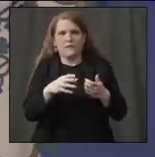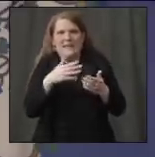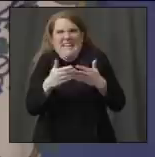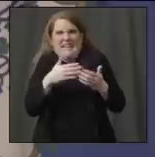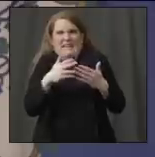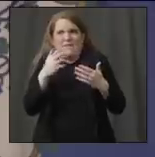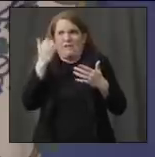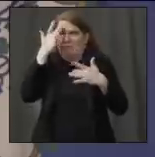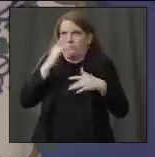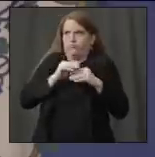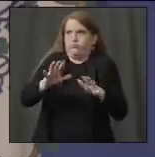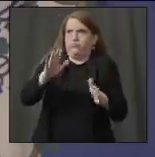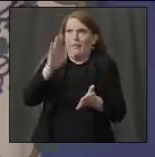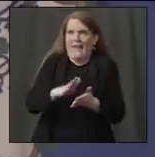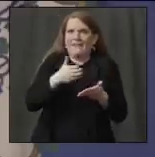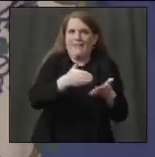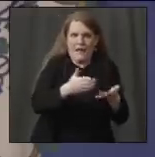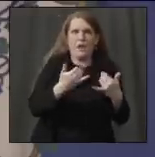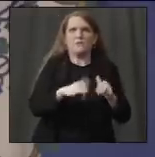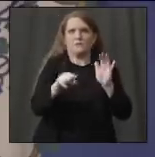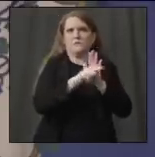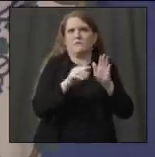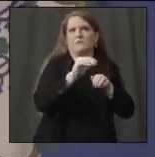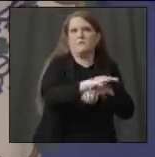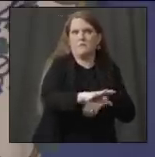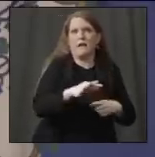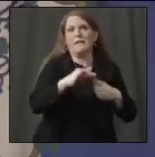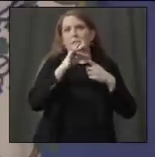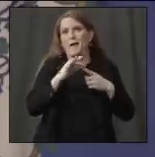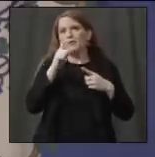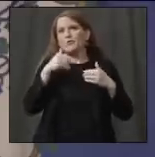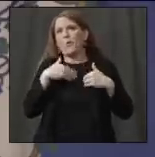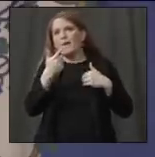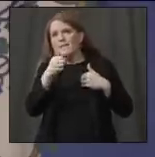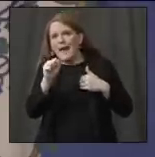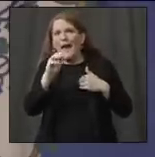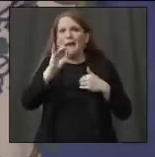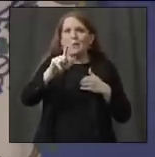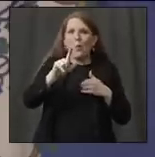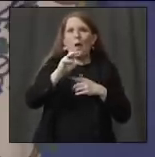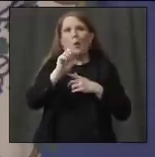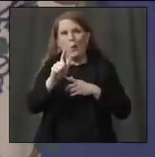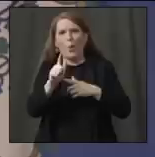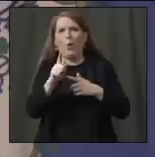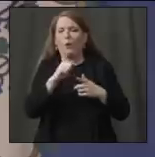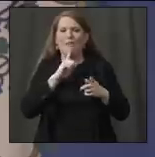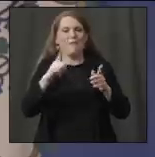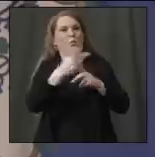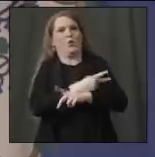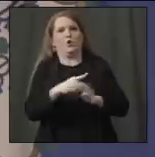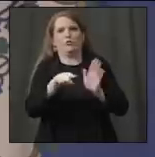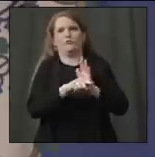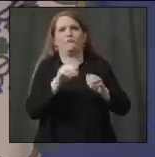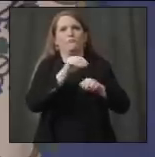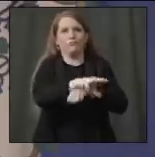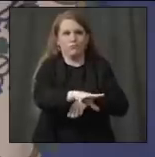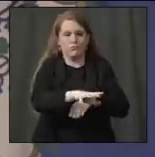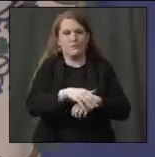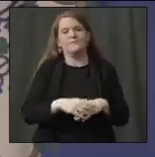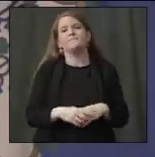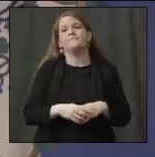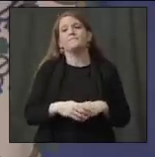dramatically than we have. Look, with that, I think we've exhausted all your questions for one day. I want to